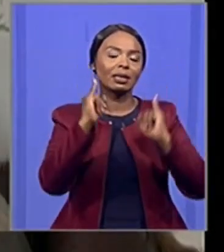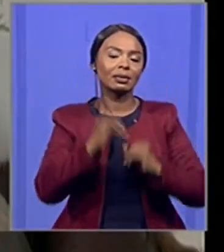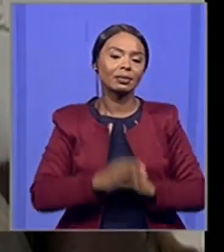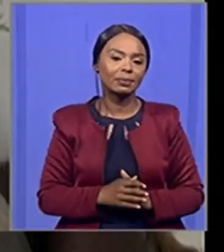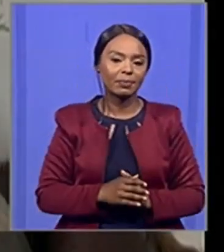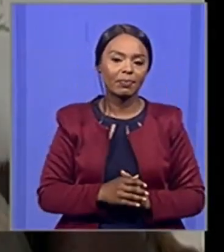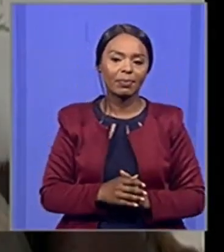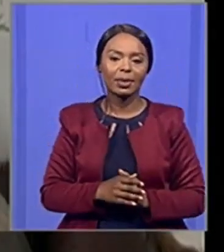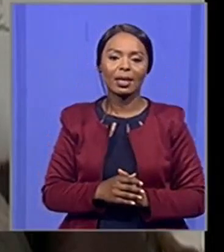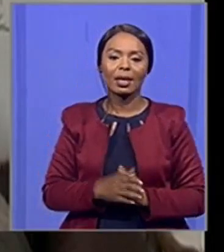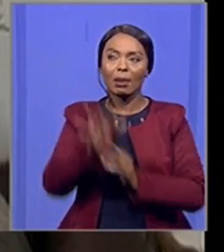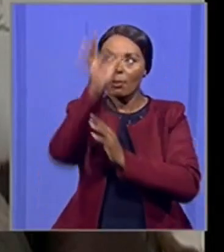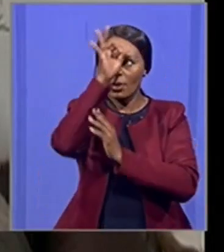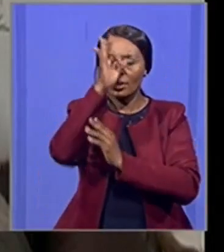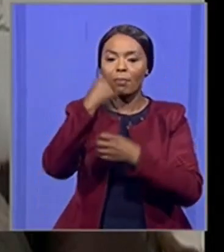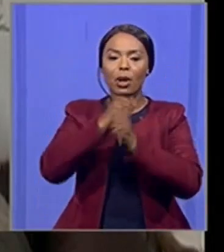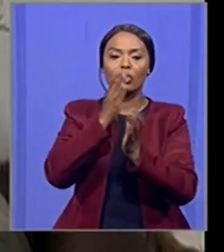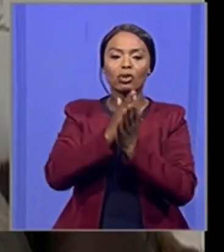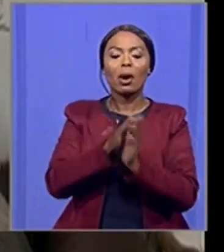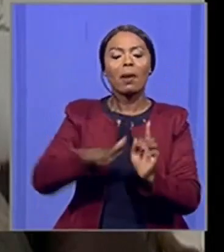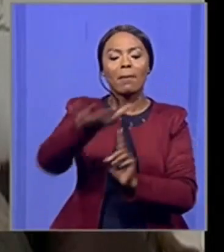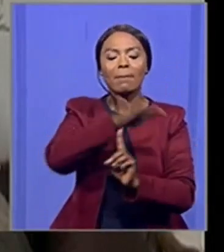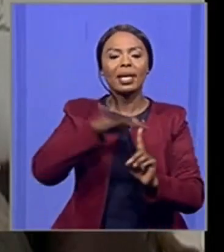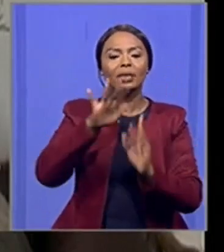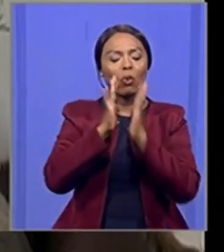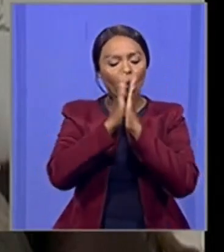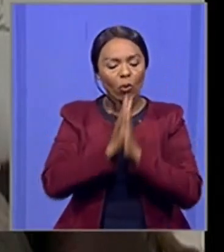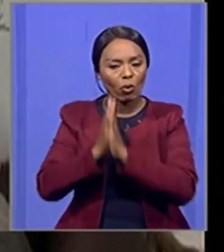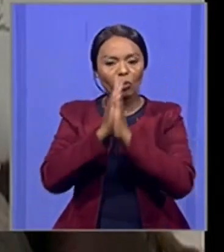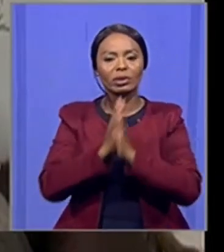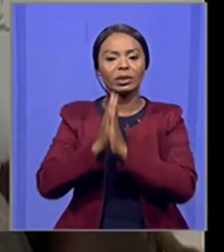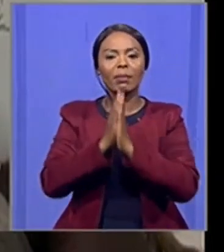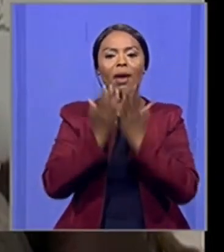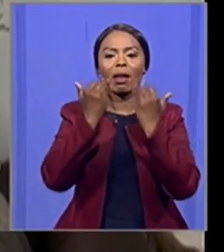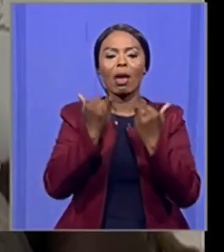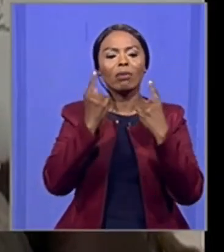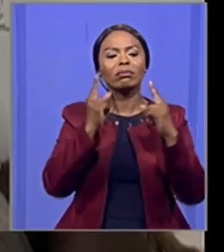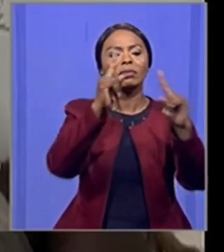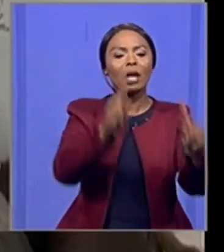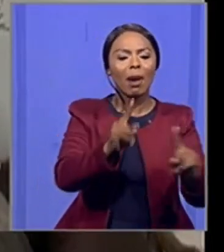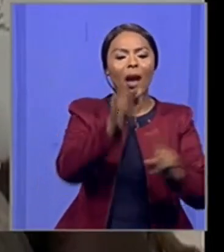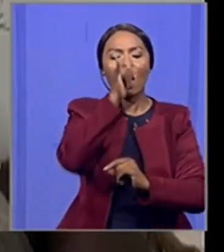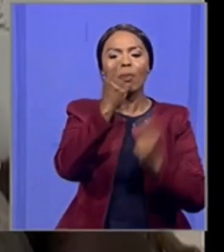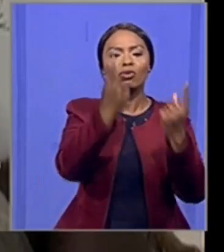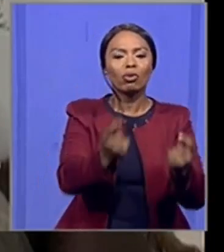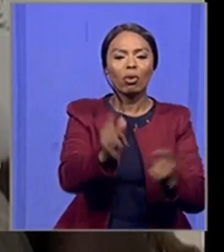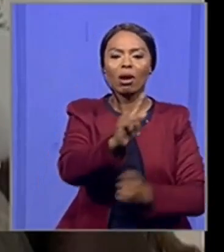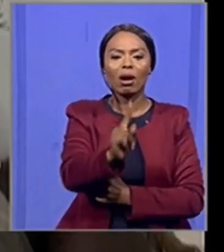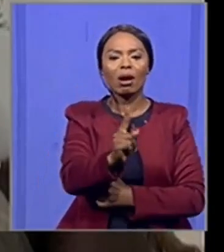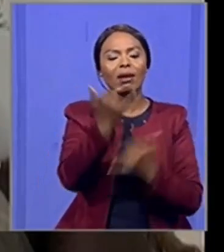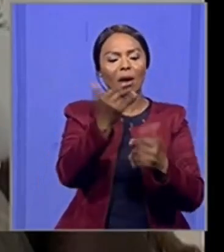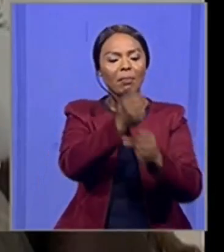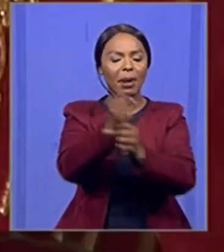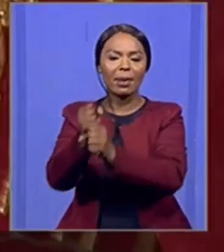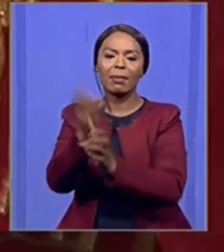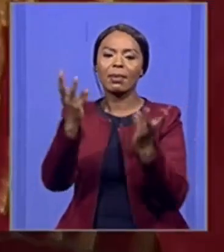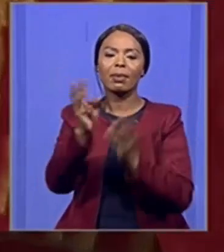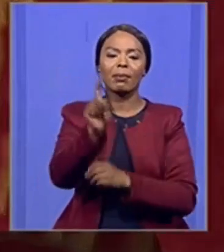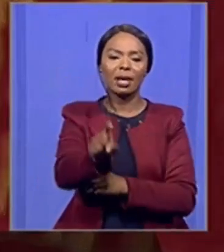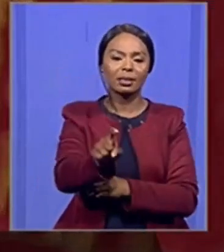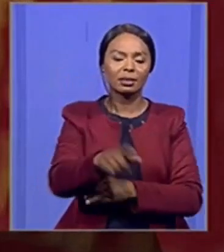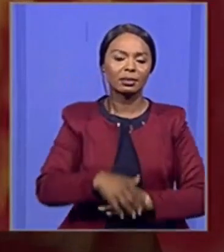enforcement efforts to make sure that places of worship are not seen as soft targets and to make every effort to bring the perpetrators of these crimes to justice.